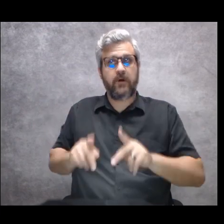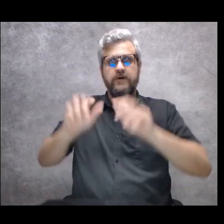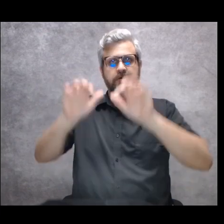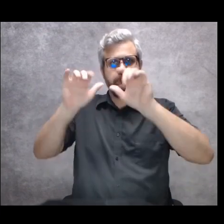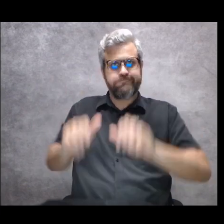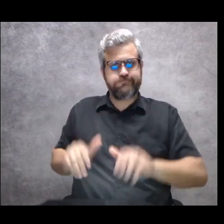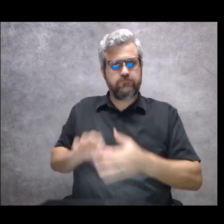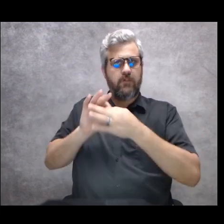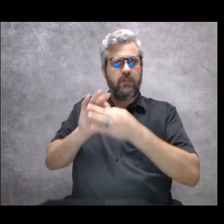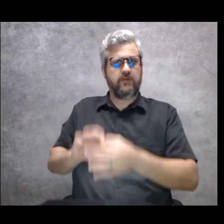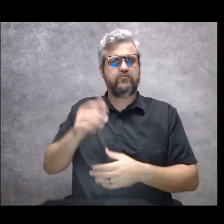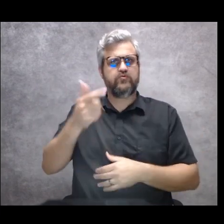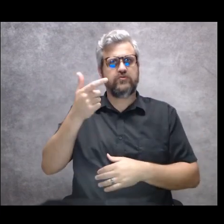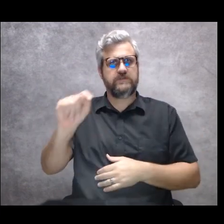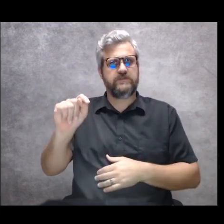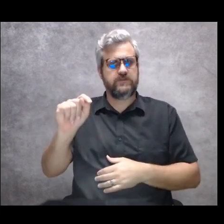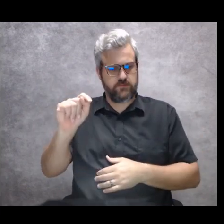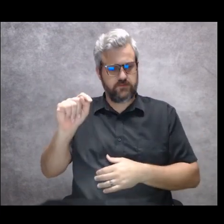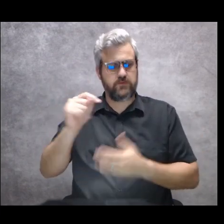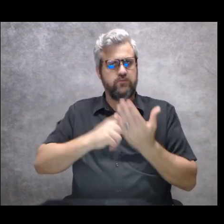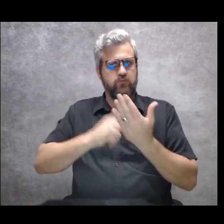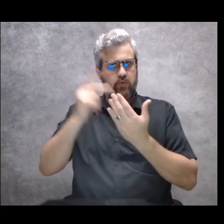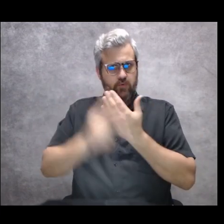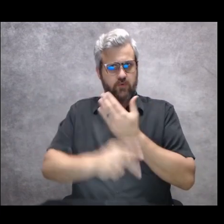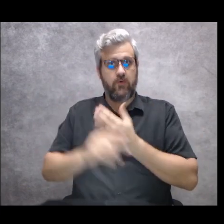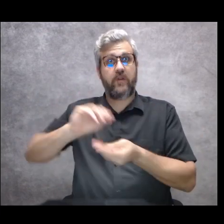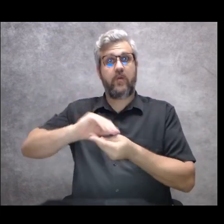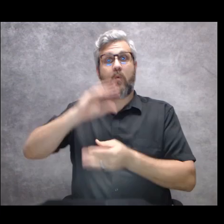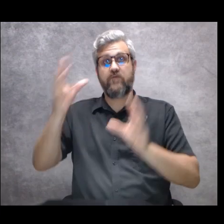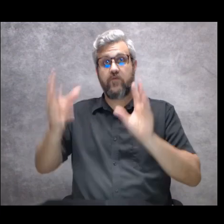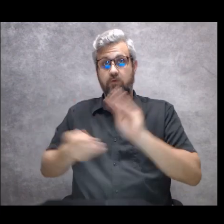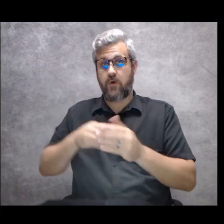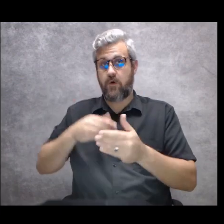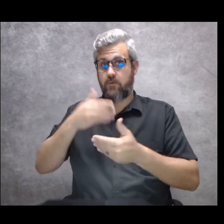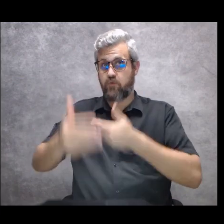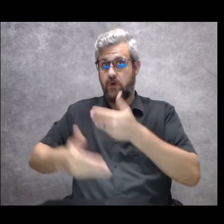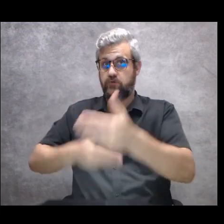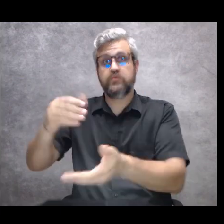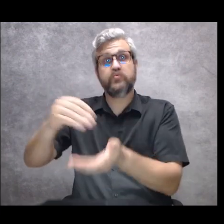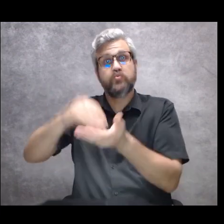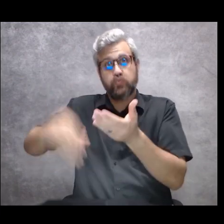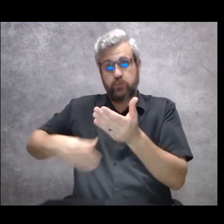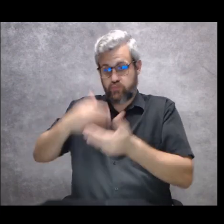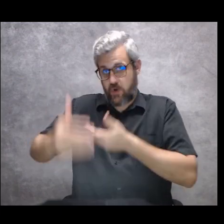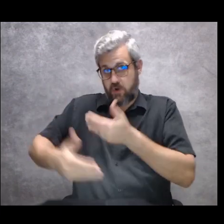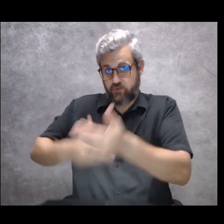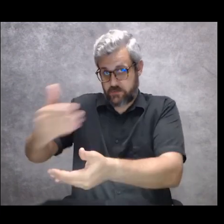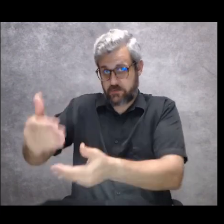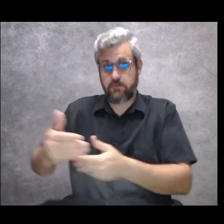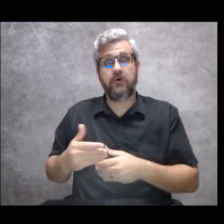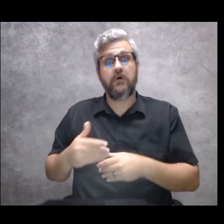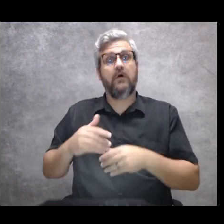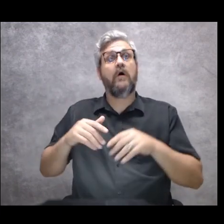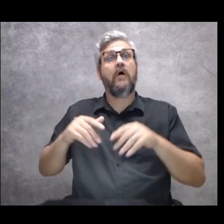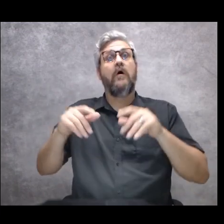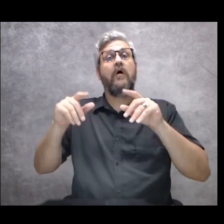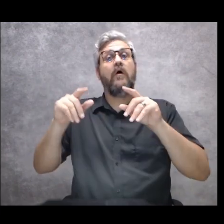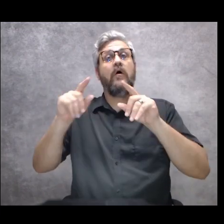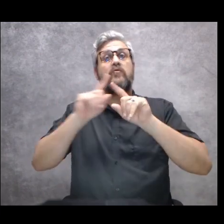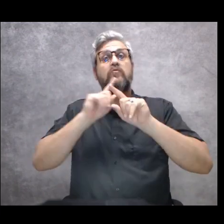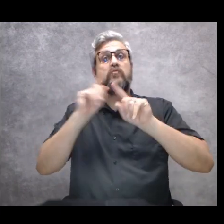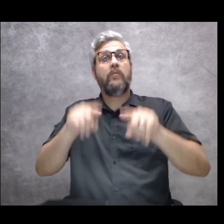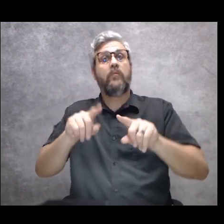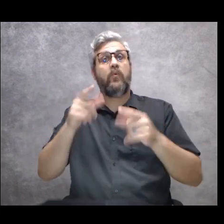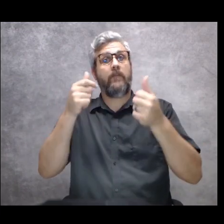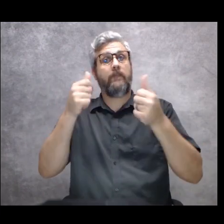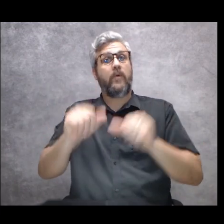their GT program and overall progress of GT students. The links to these reports are posted on